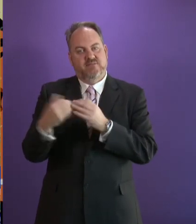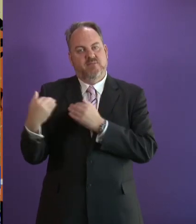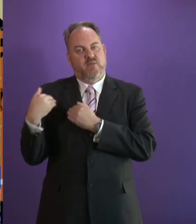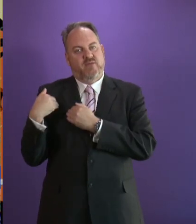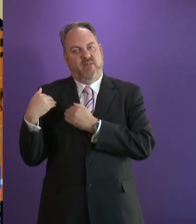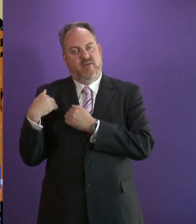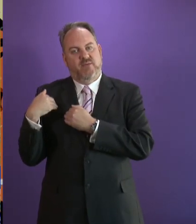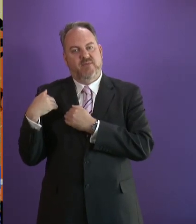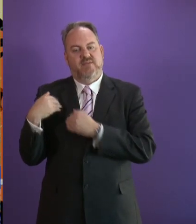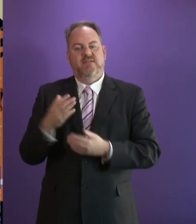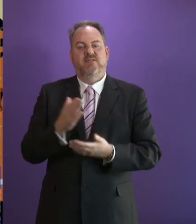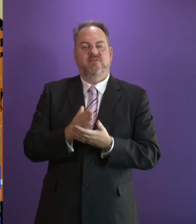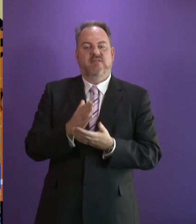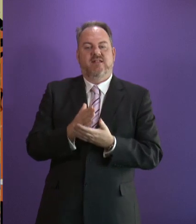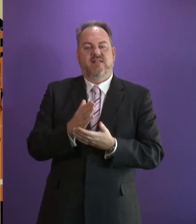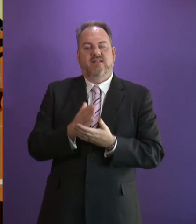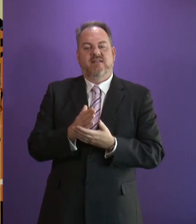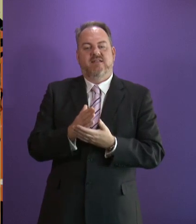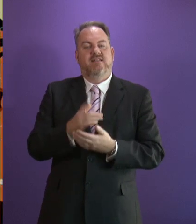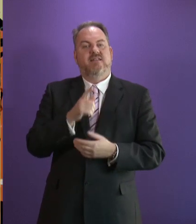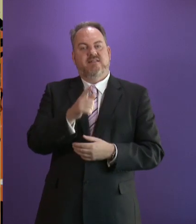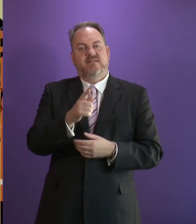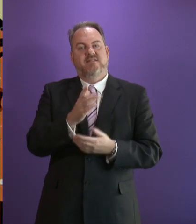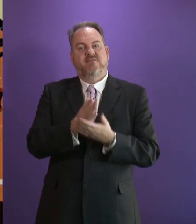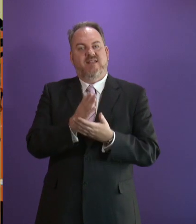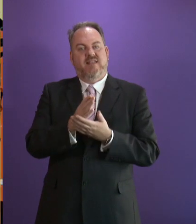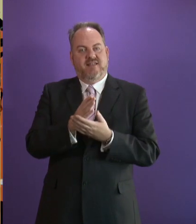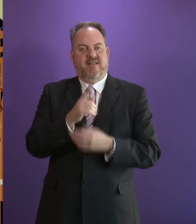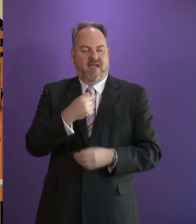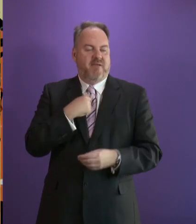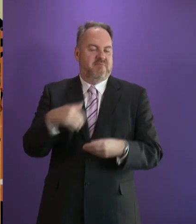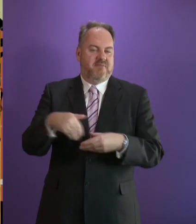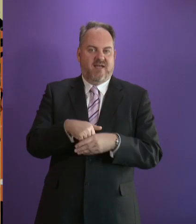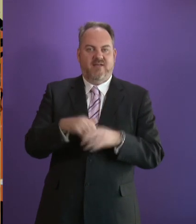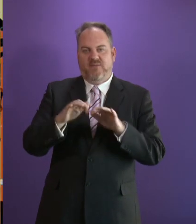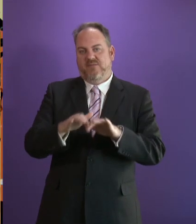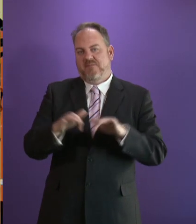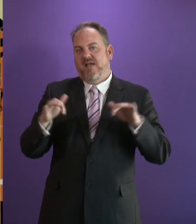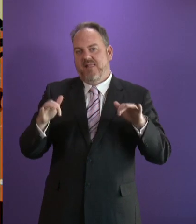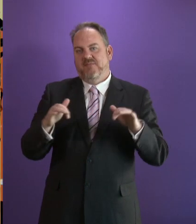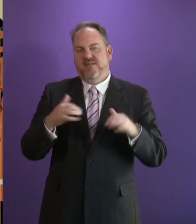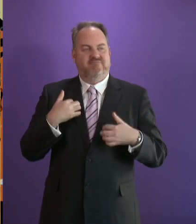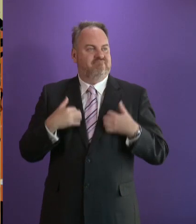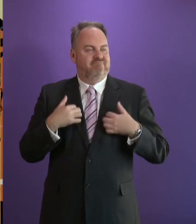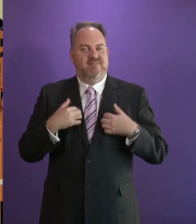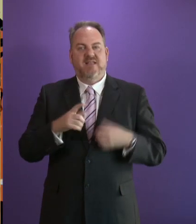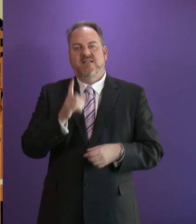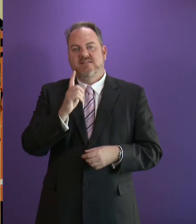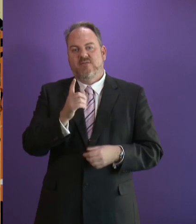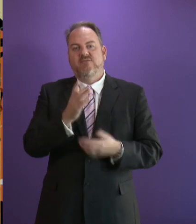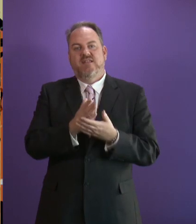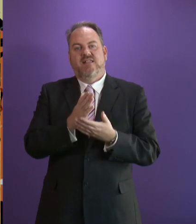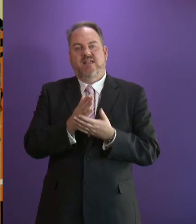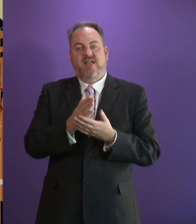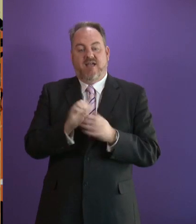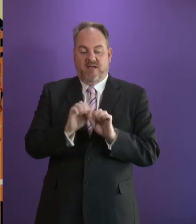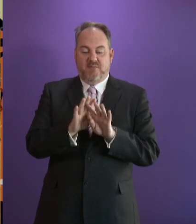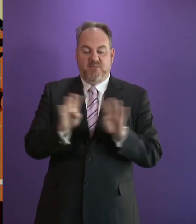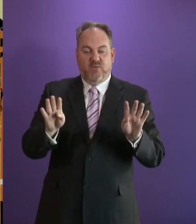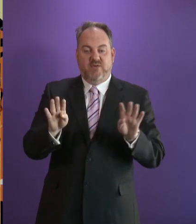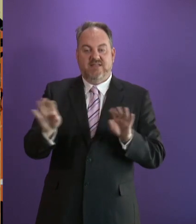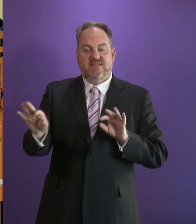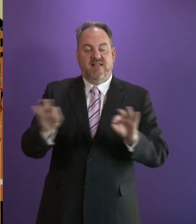which is one day older than the Scottish Parliament, a fact we like to remind our little sister of quite regularly. Our board is elected by our members, just like any other